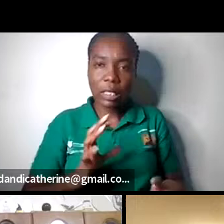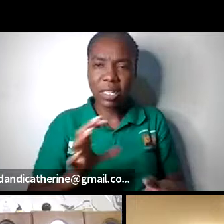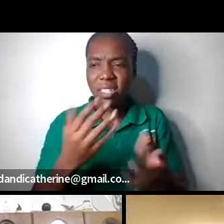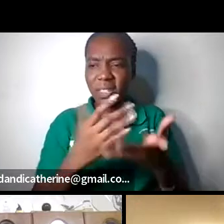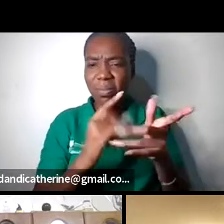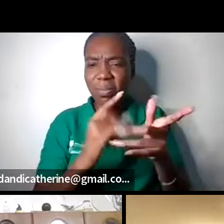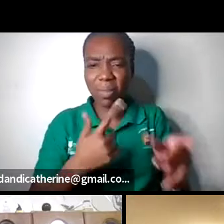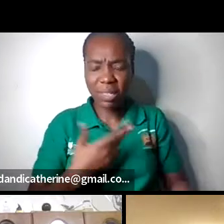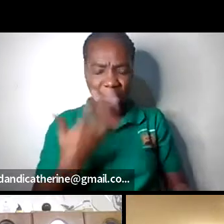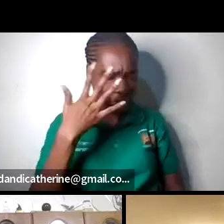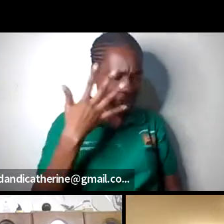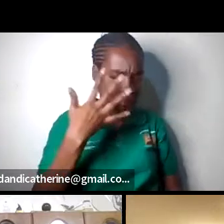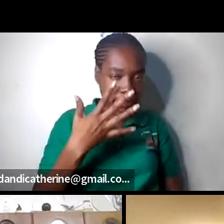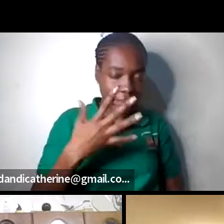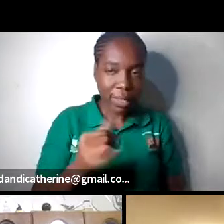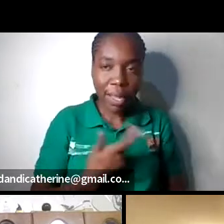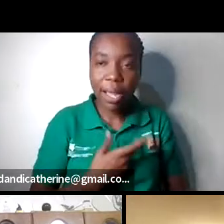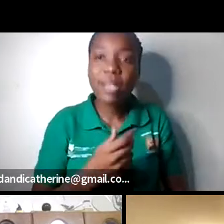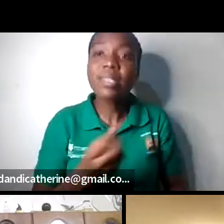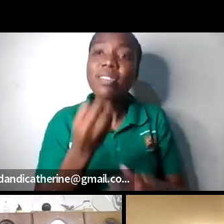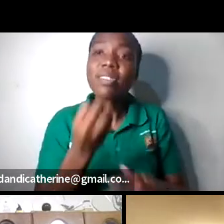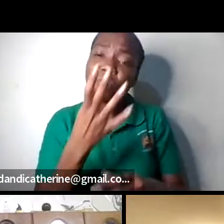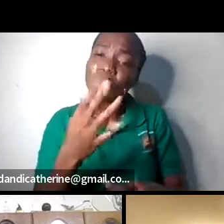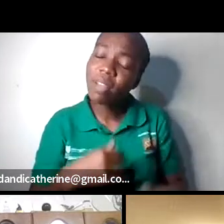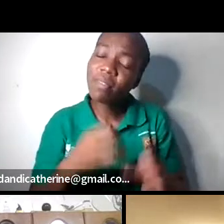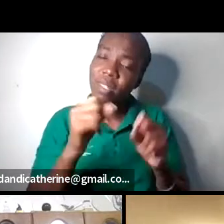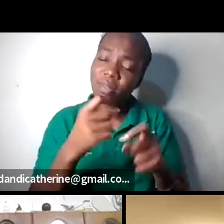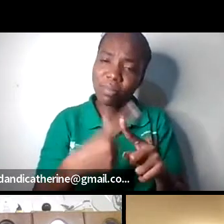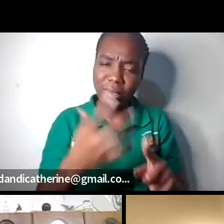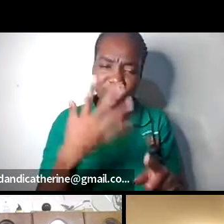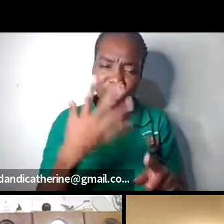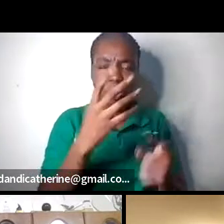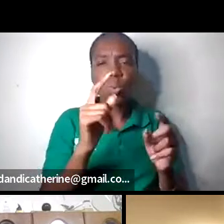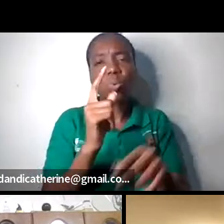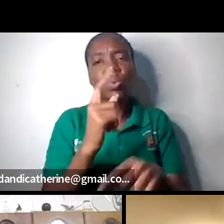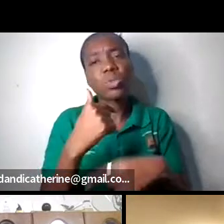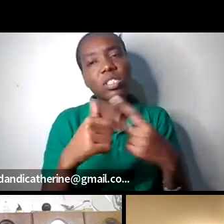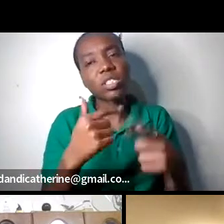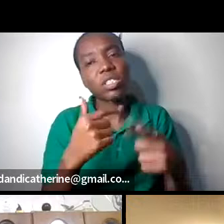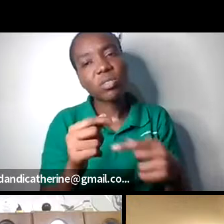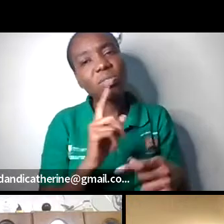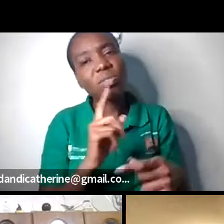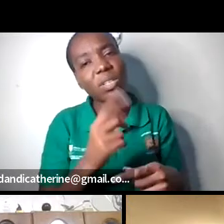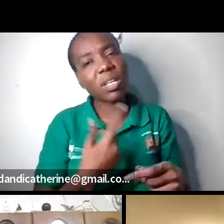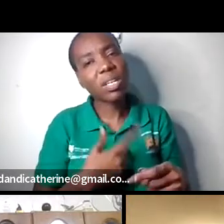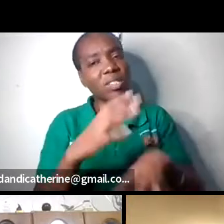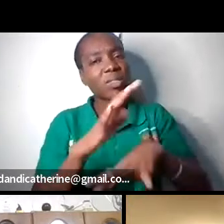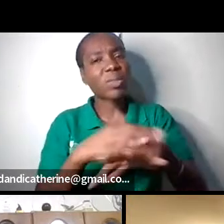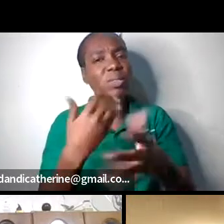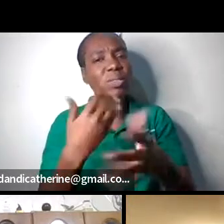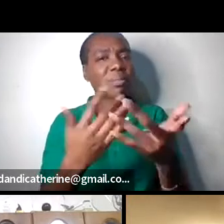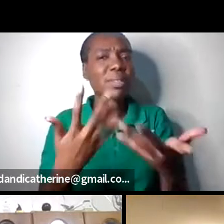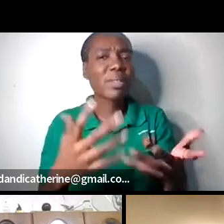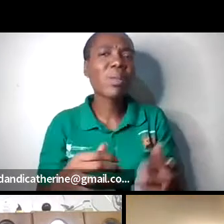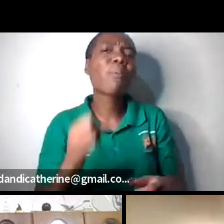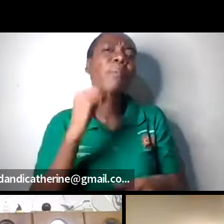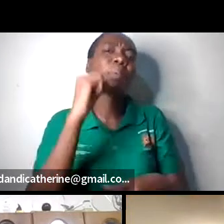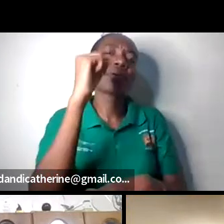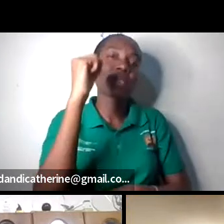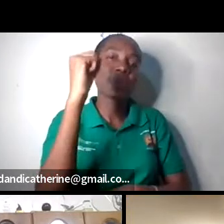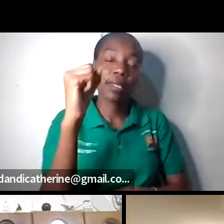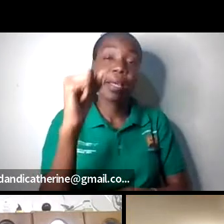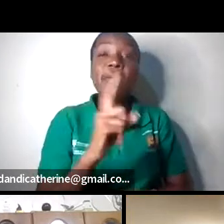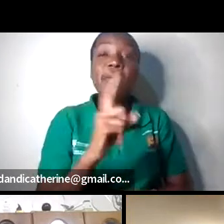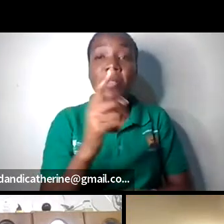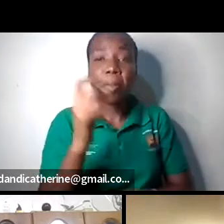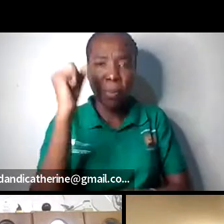our knowledge and with all the information that we have from what we call politics. And the thing about politics is that without